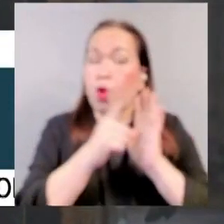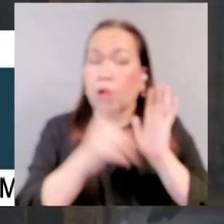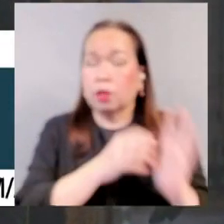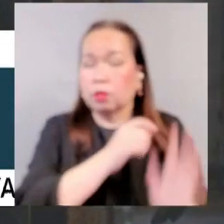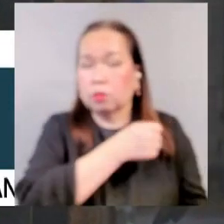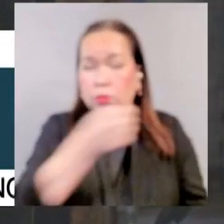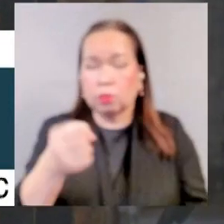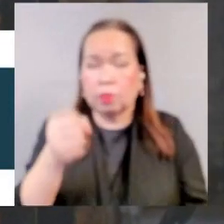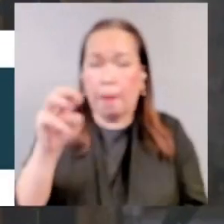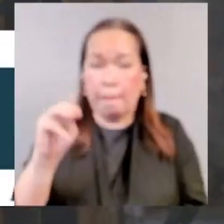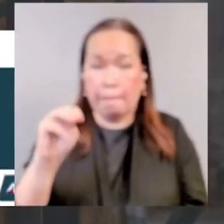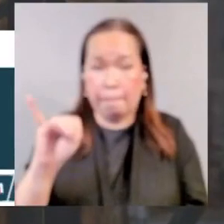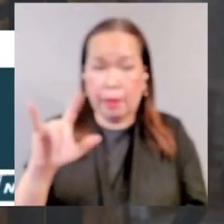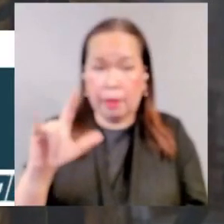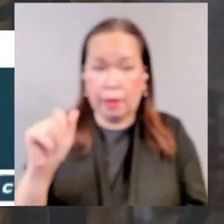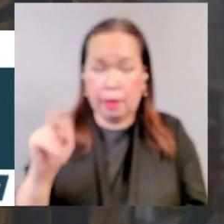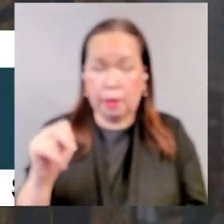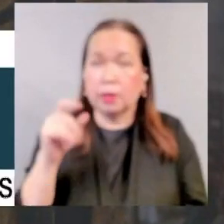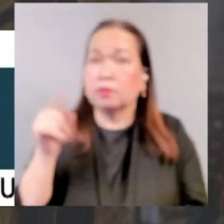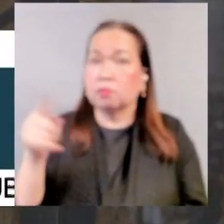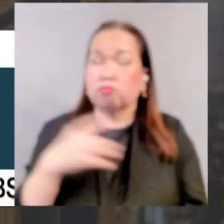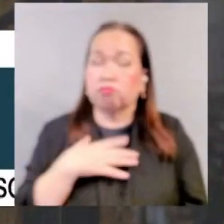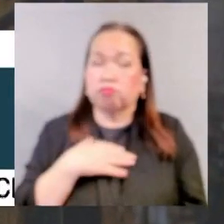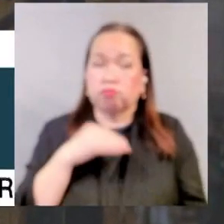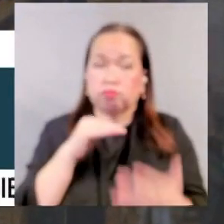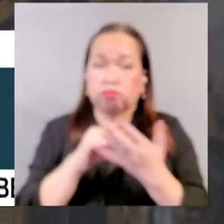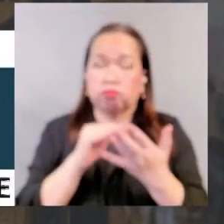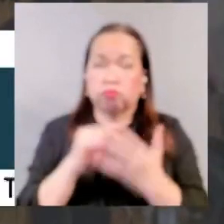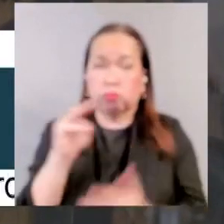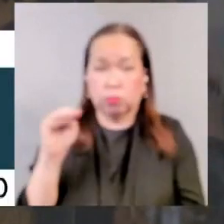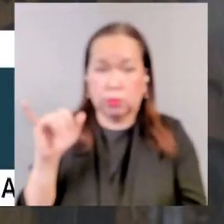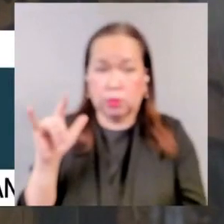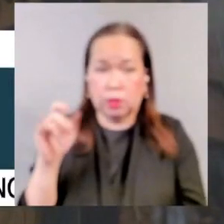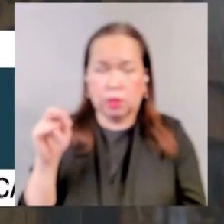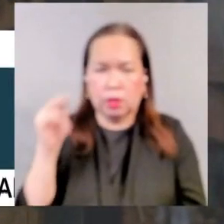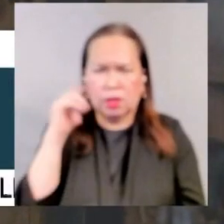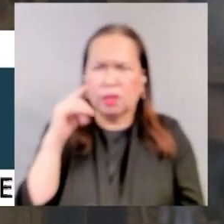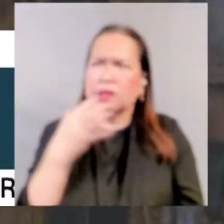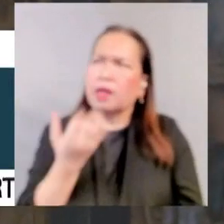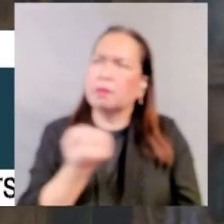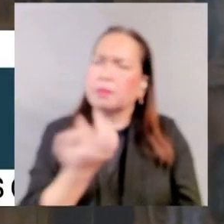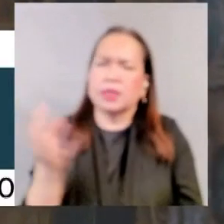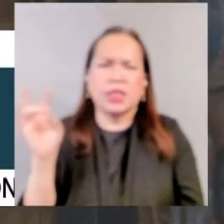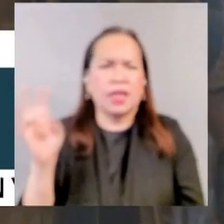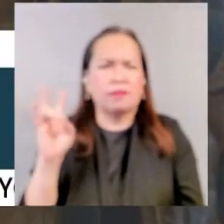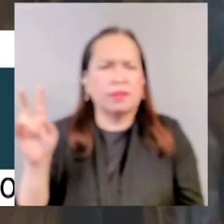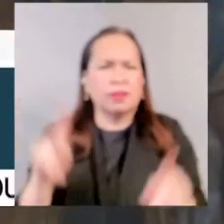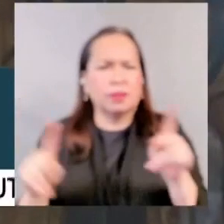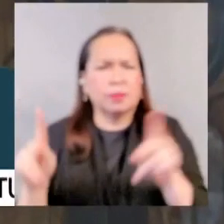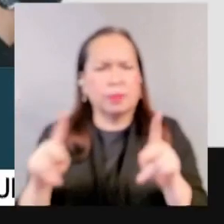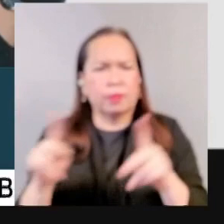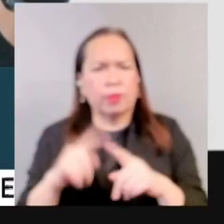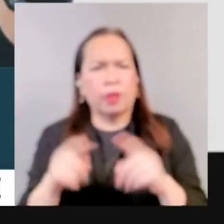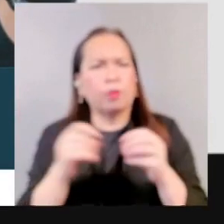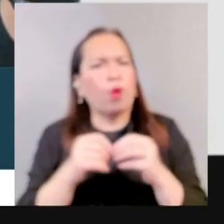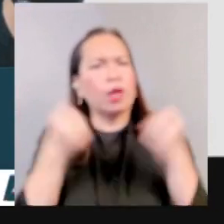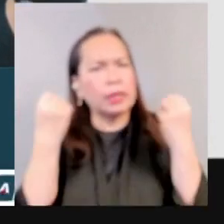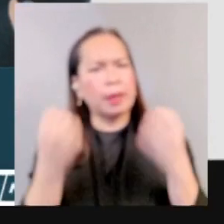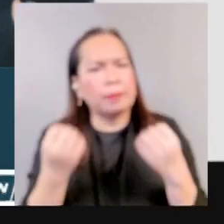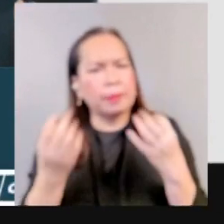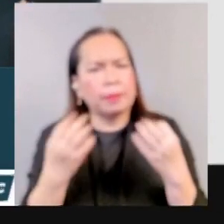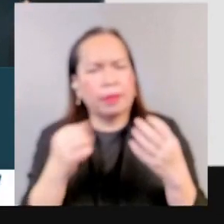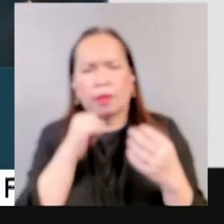sa Milan, when I was there, were about 70. And they represent more. They represent not just